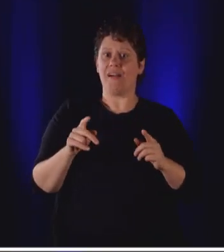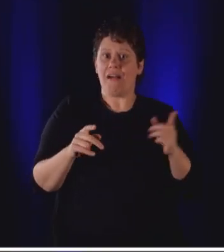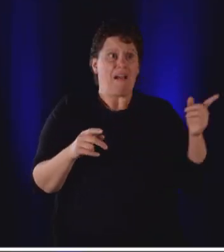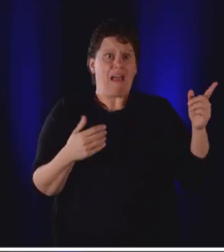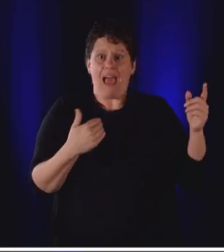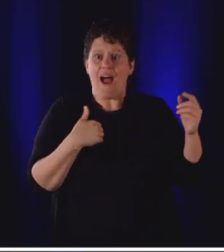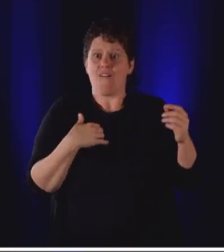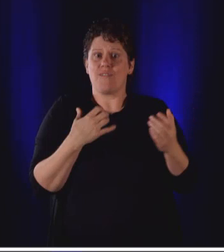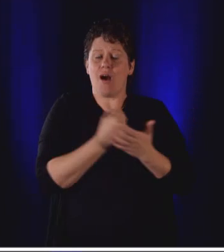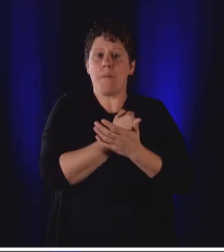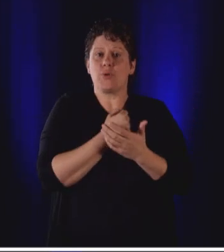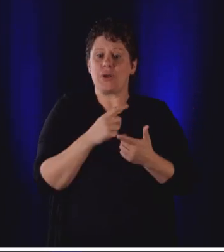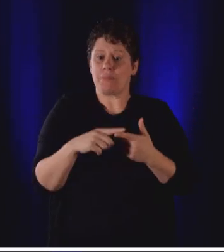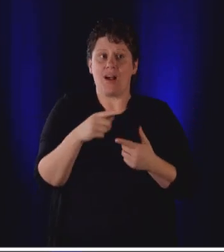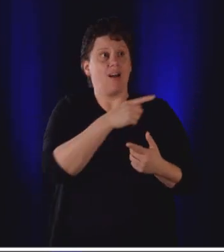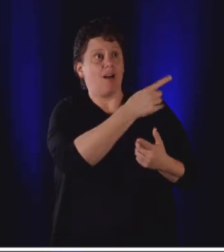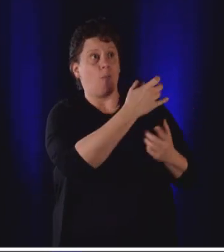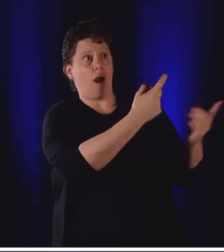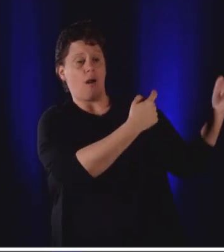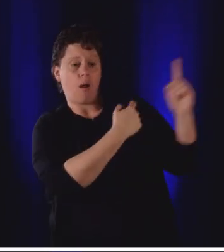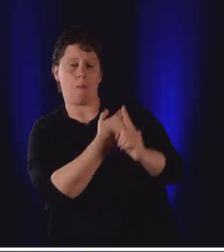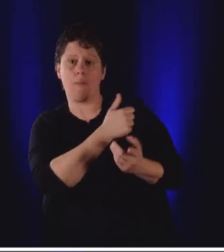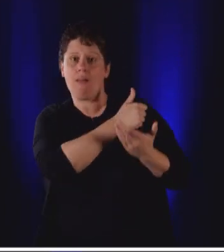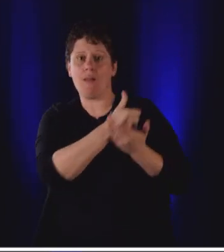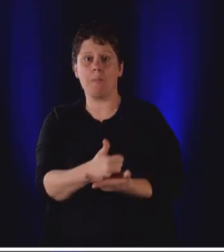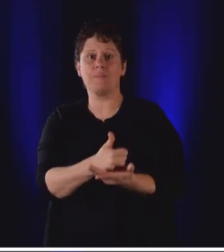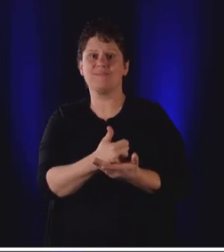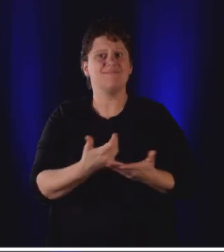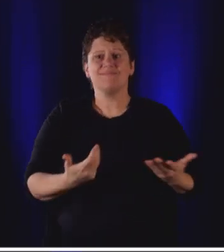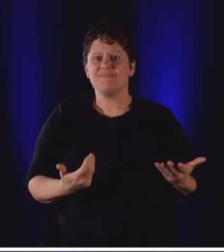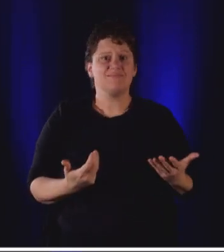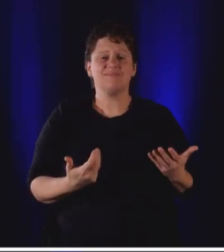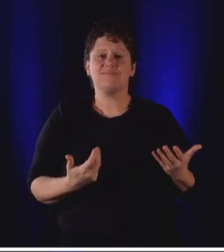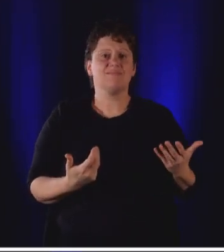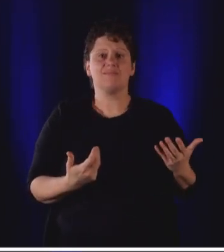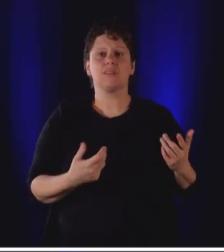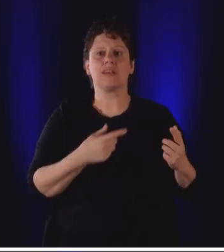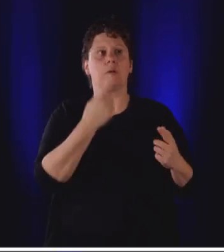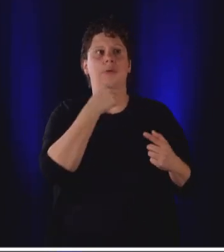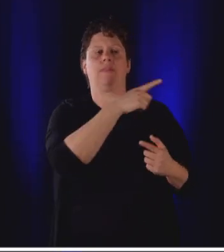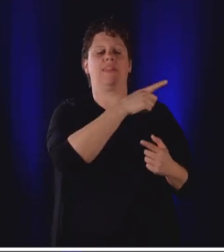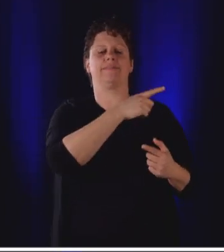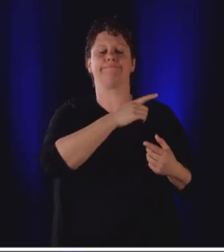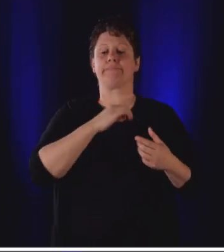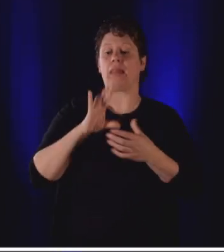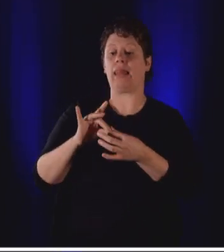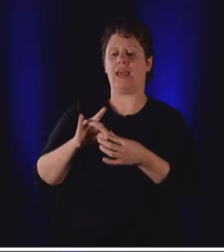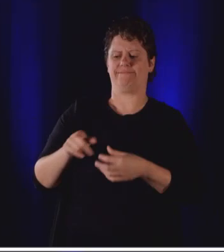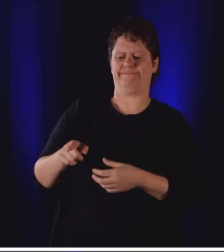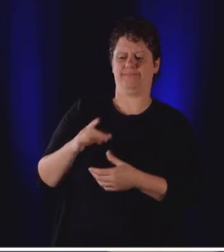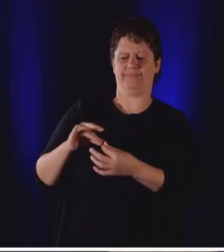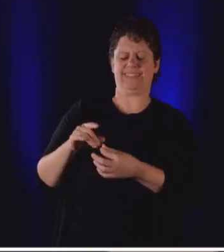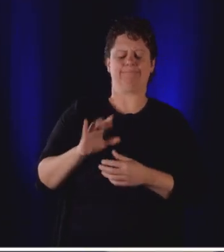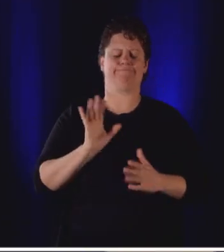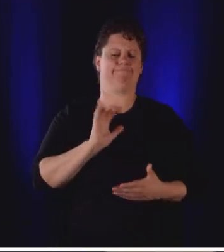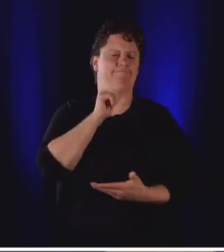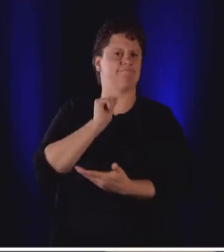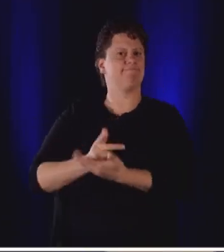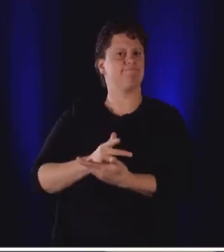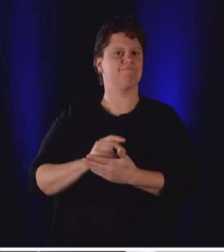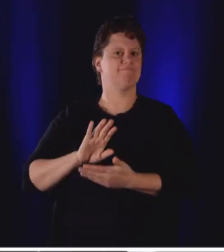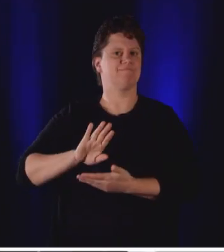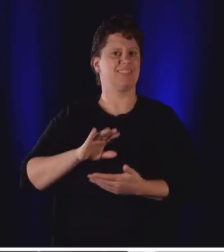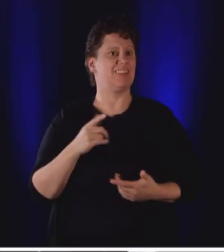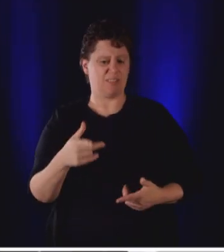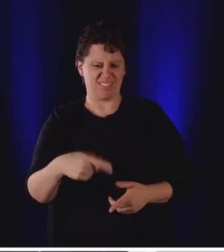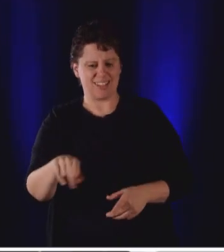were afraid of what I was saying because it hadn't been vetted. And so I taught people how to speak unvetted.